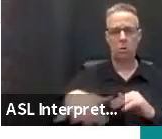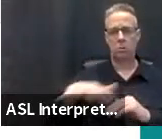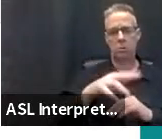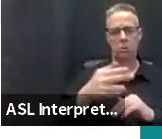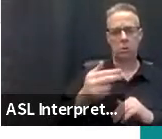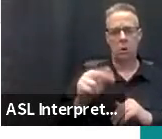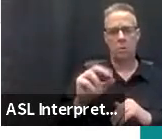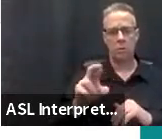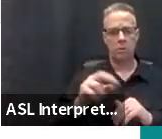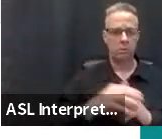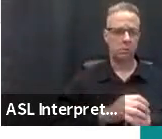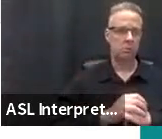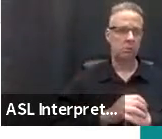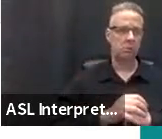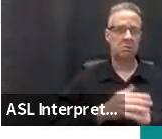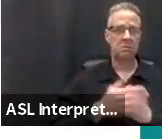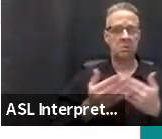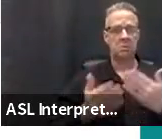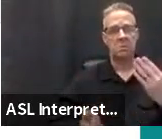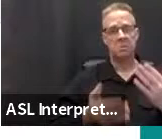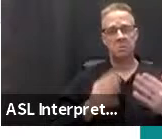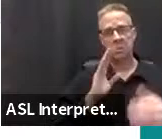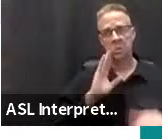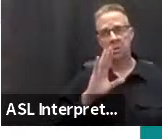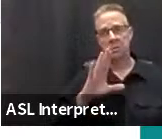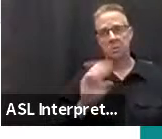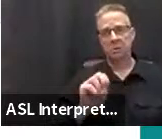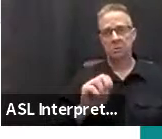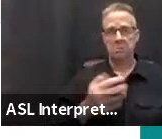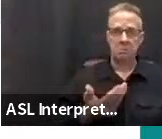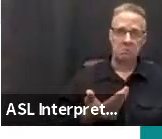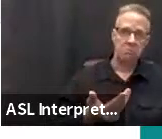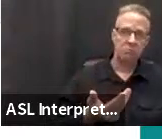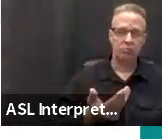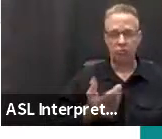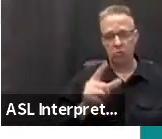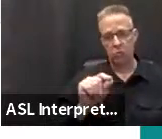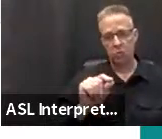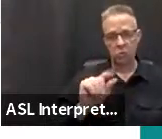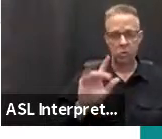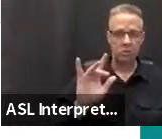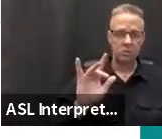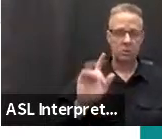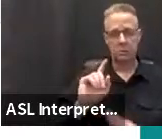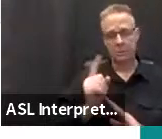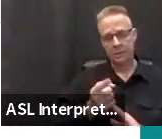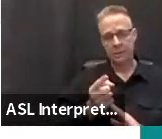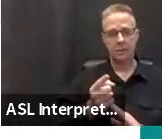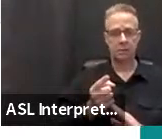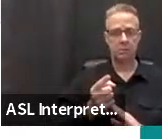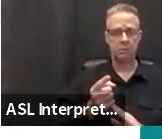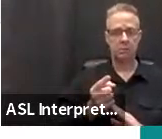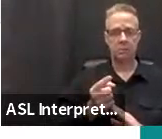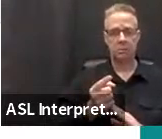it's probably going to be, in the vicinity of 20-25 minutes to travel